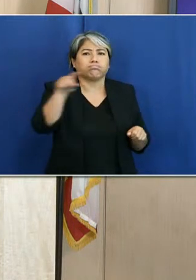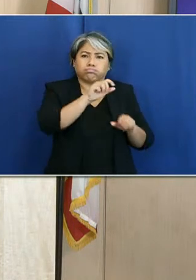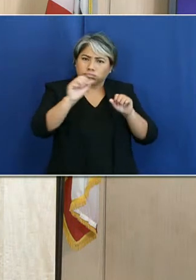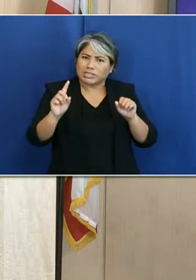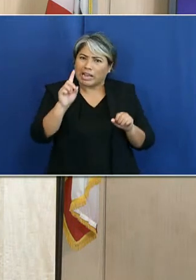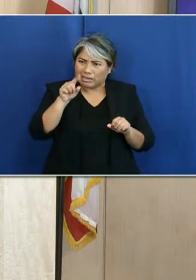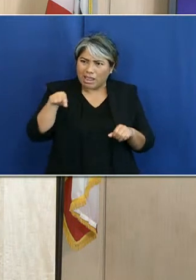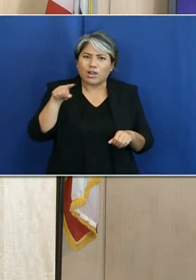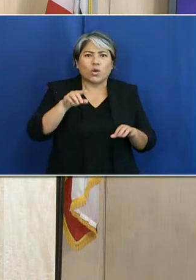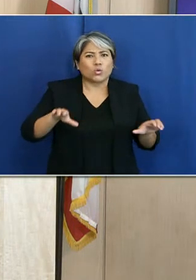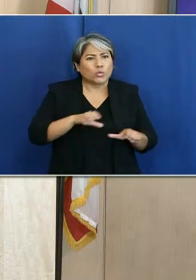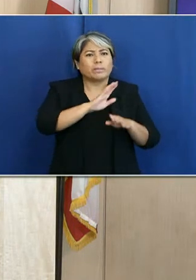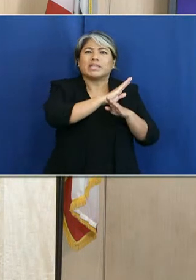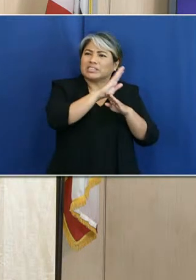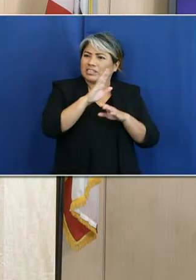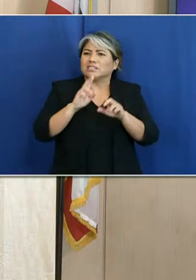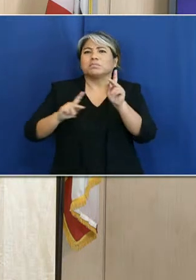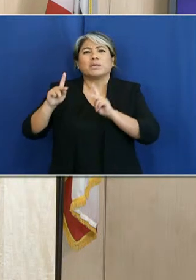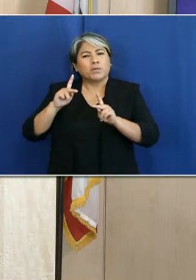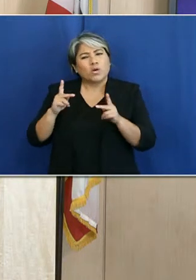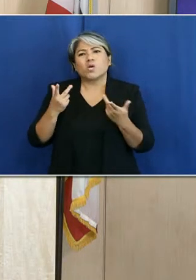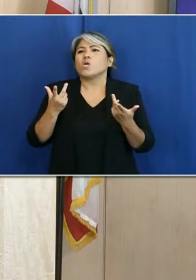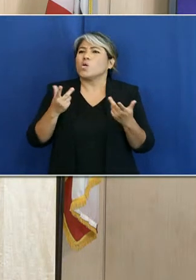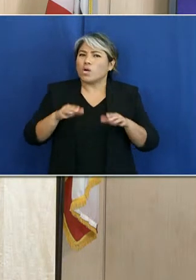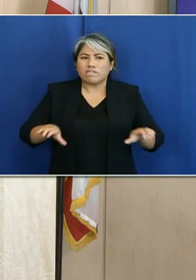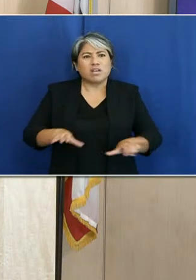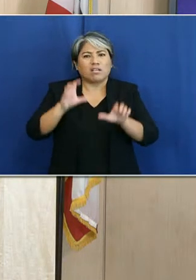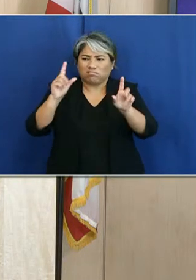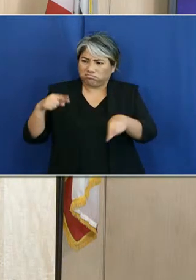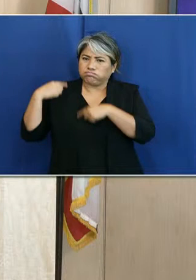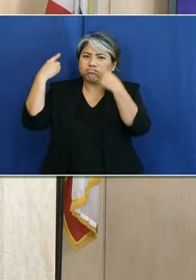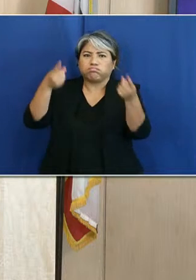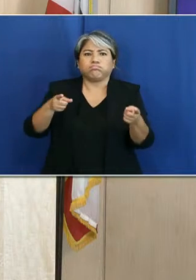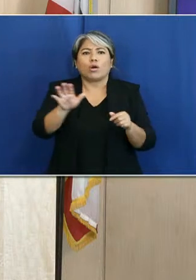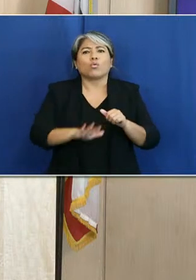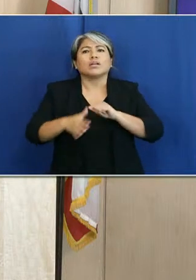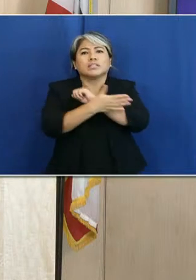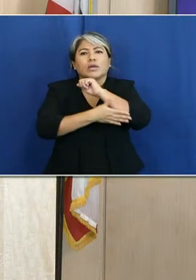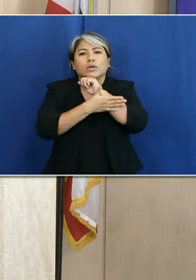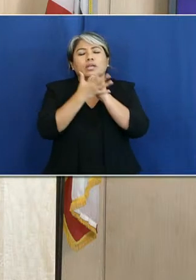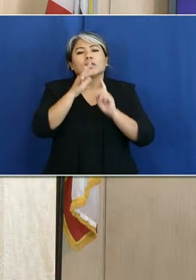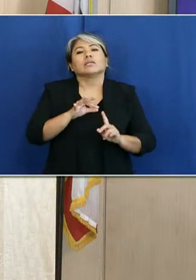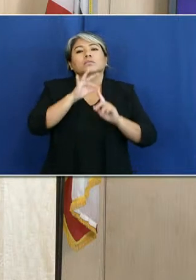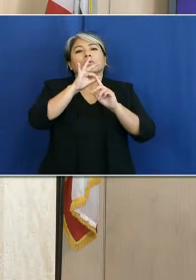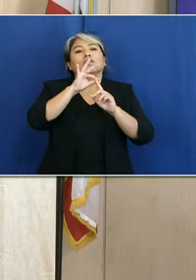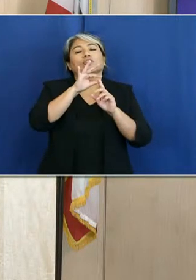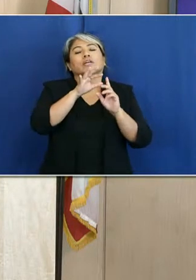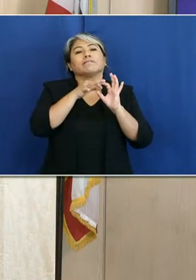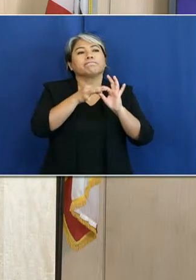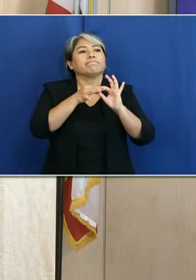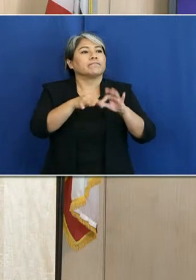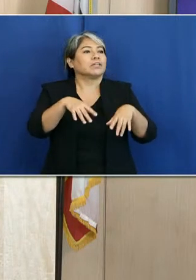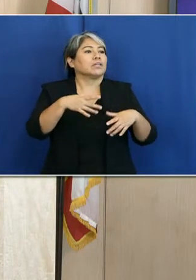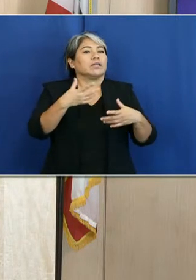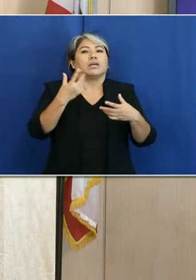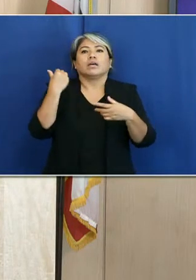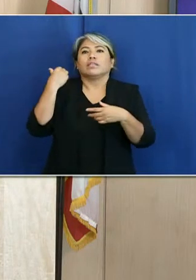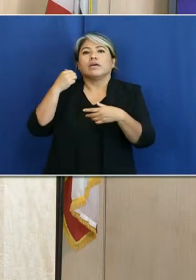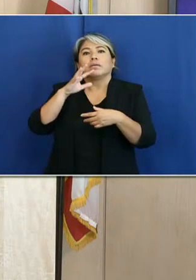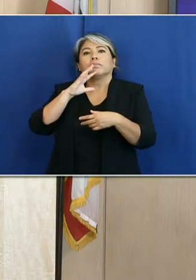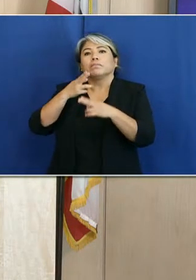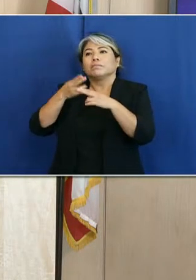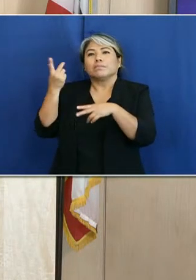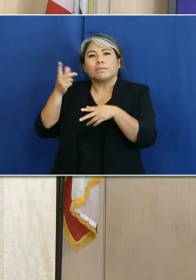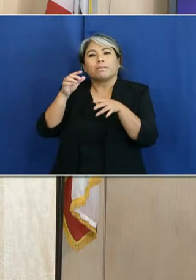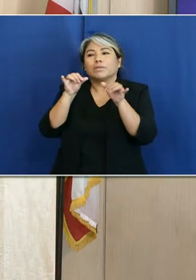businesses, individuals, have done across the county, particularly as it relates to those measures that I